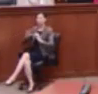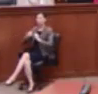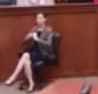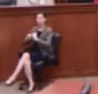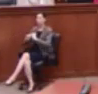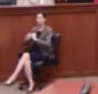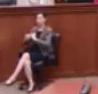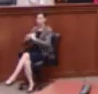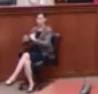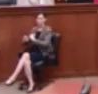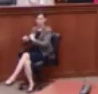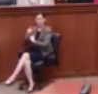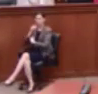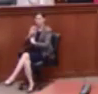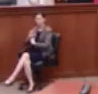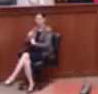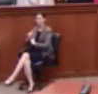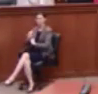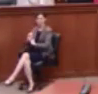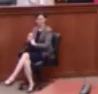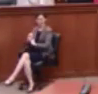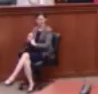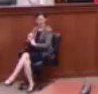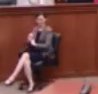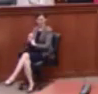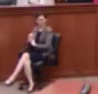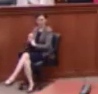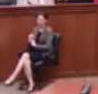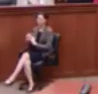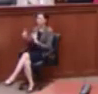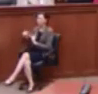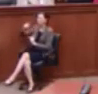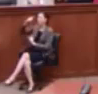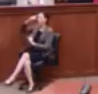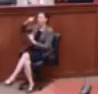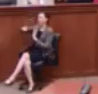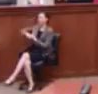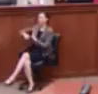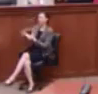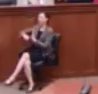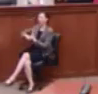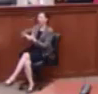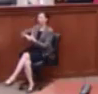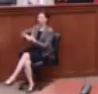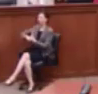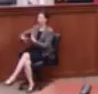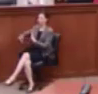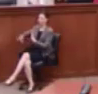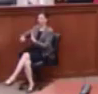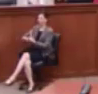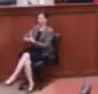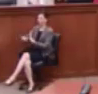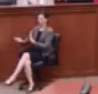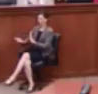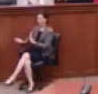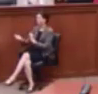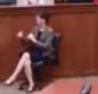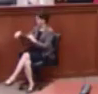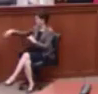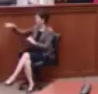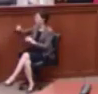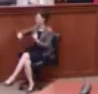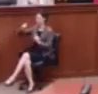campaign for CTE to remove the stigma. Of course, we know that that stigma still exists